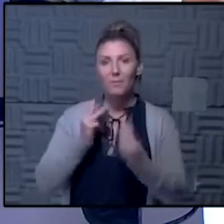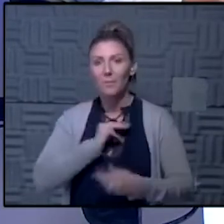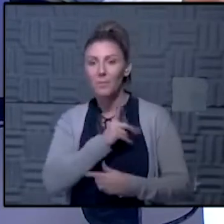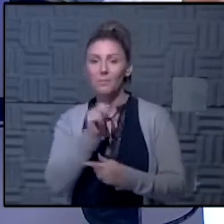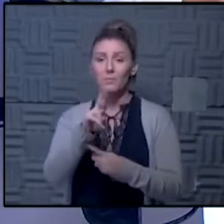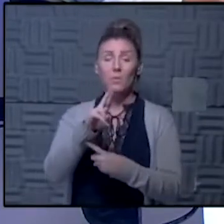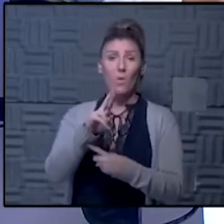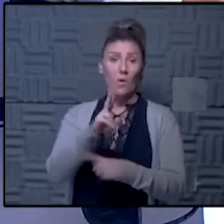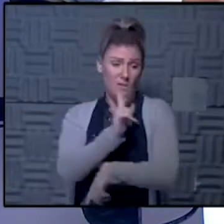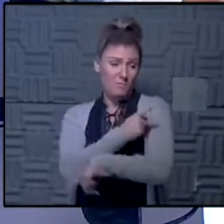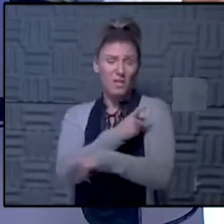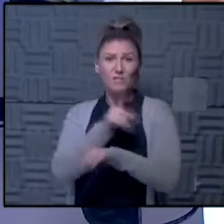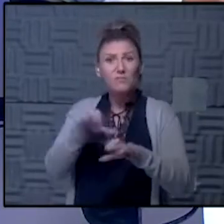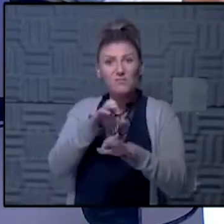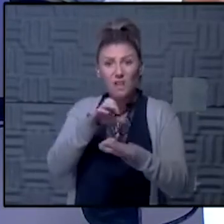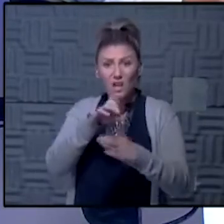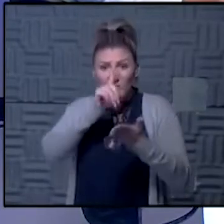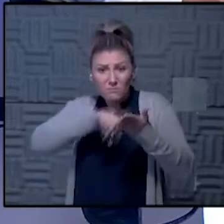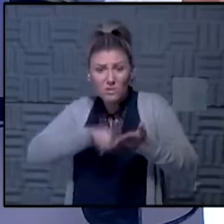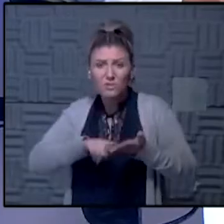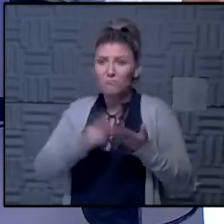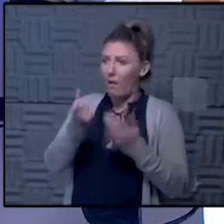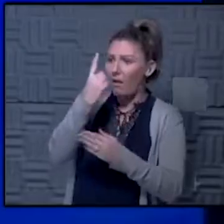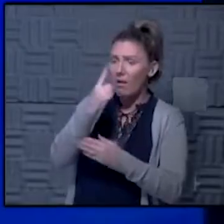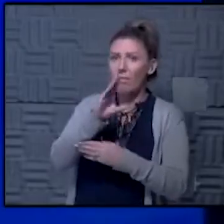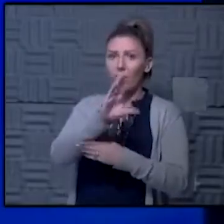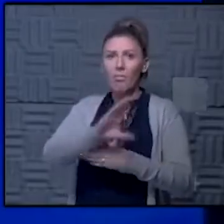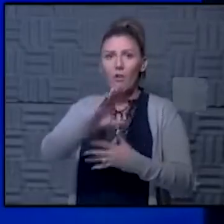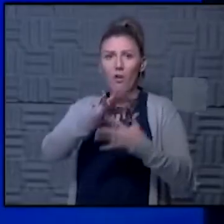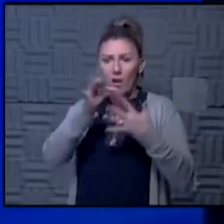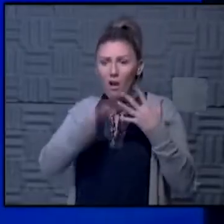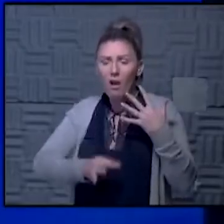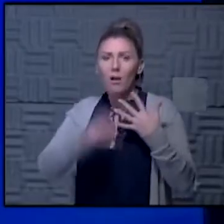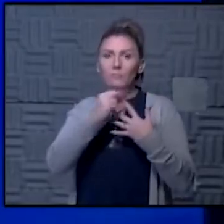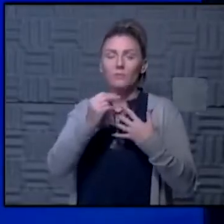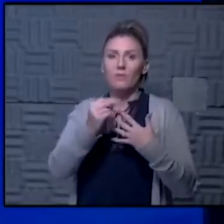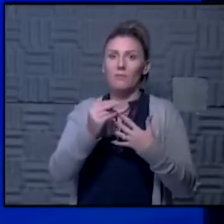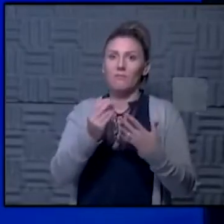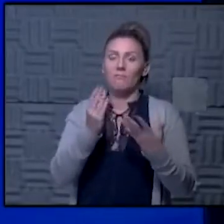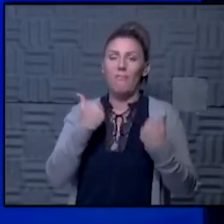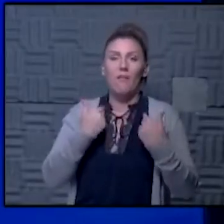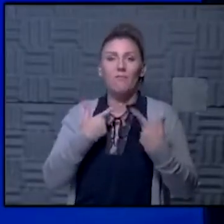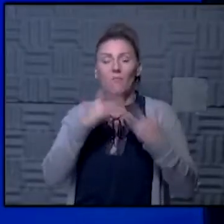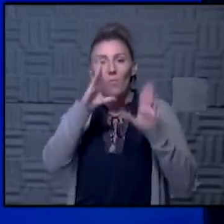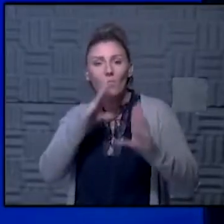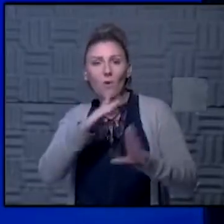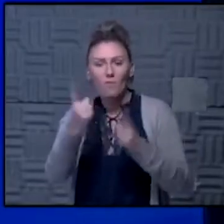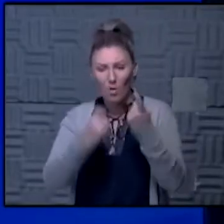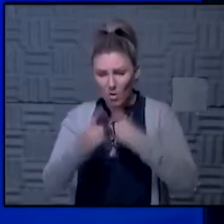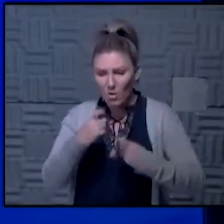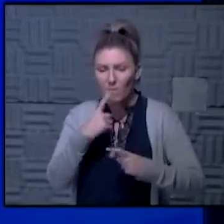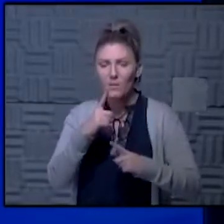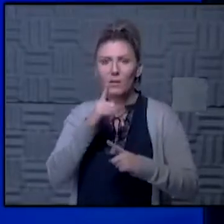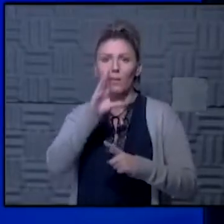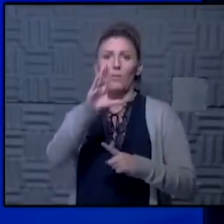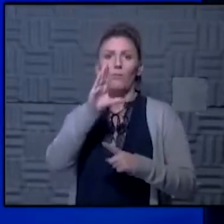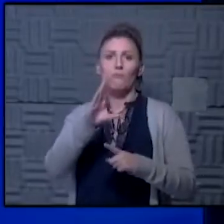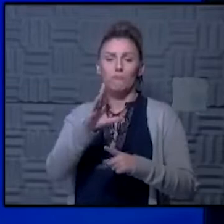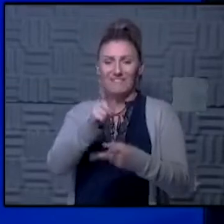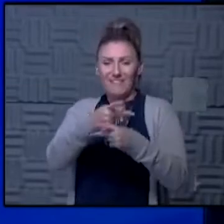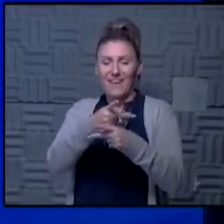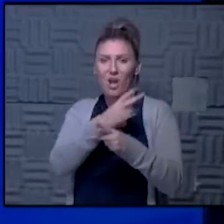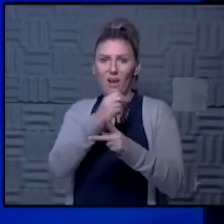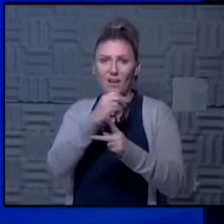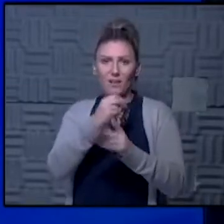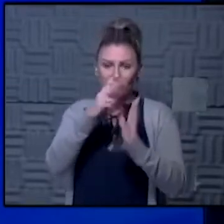patients who have done their research and understand what their options are and have really great questions to help us tailor care for them based on what they've read,